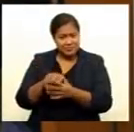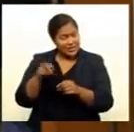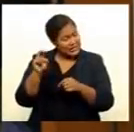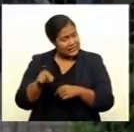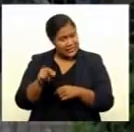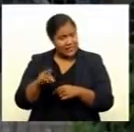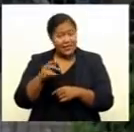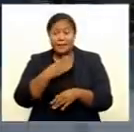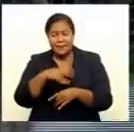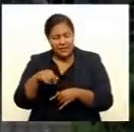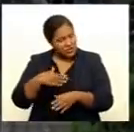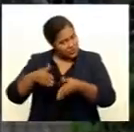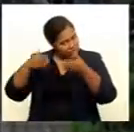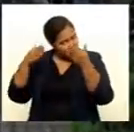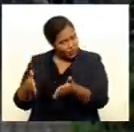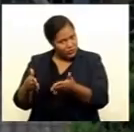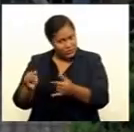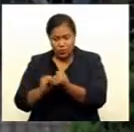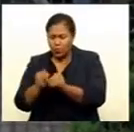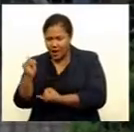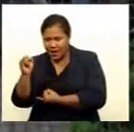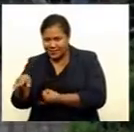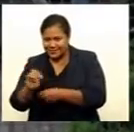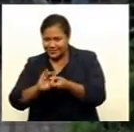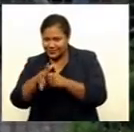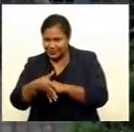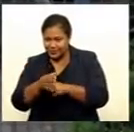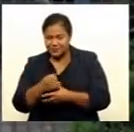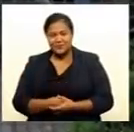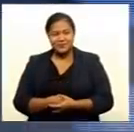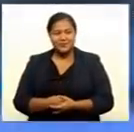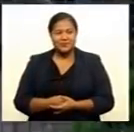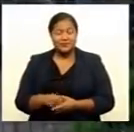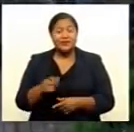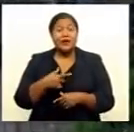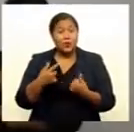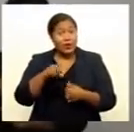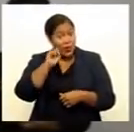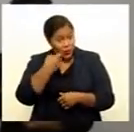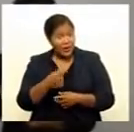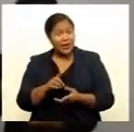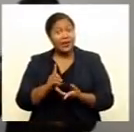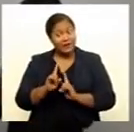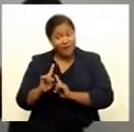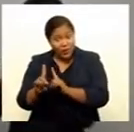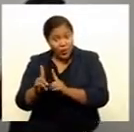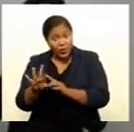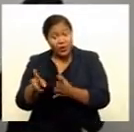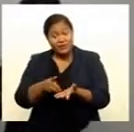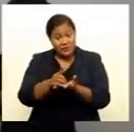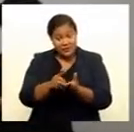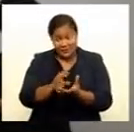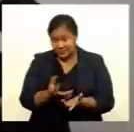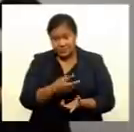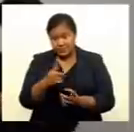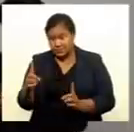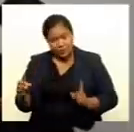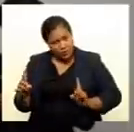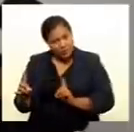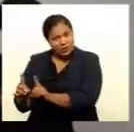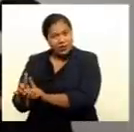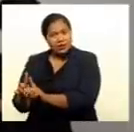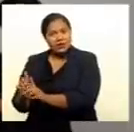the ministry concentrates on severe cases. We will follow where the disease takes us. Why?